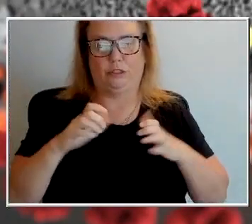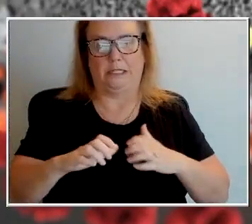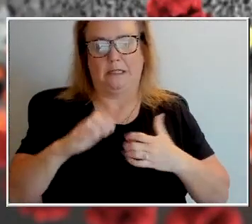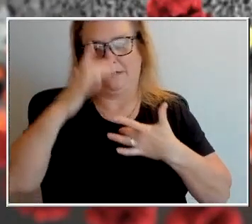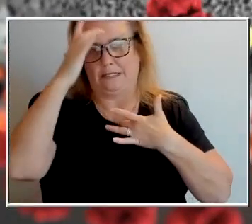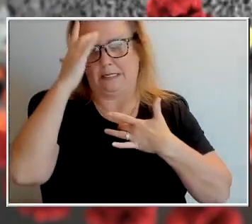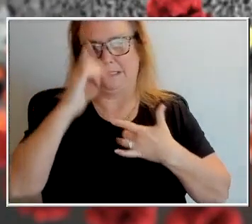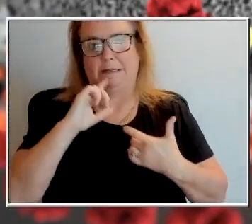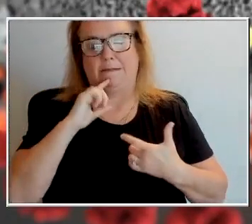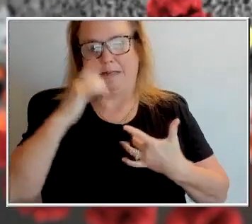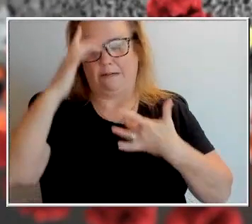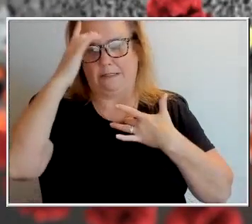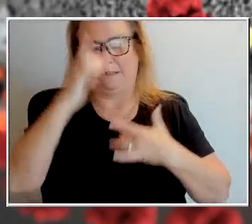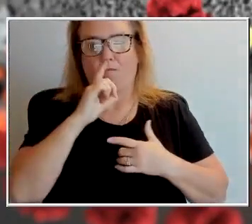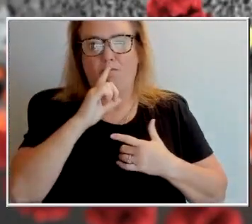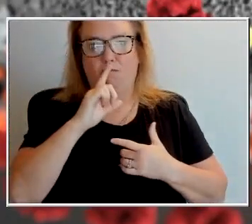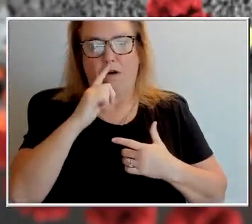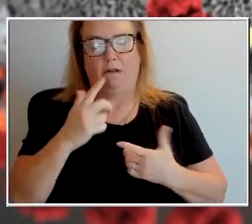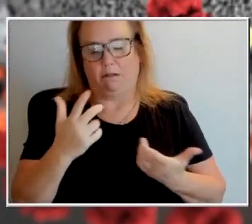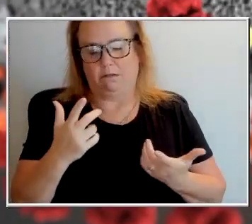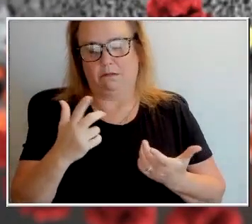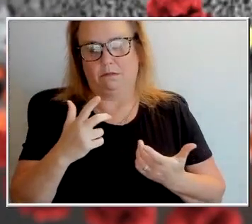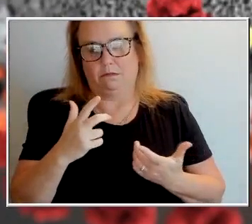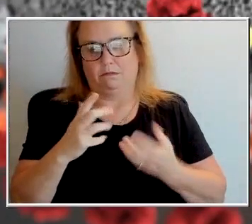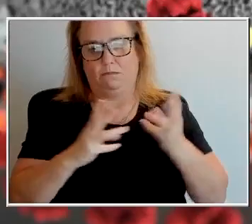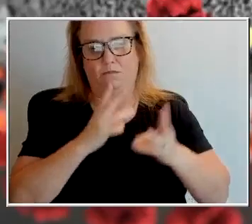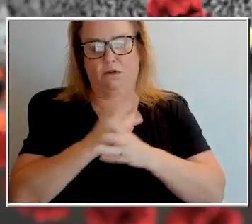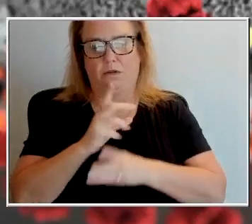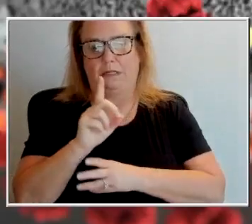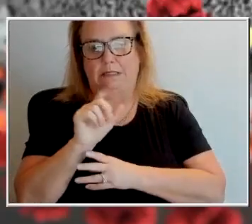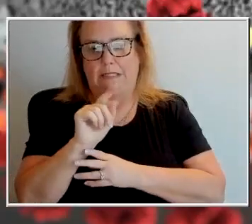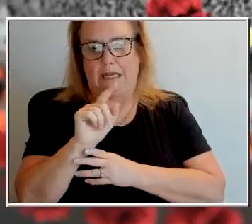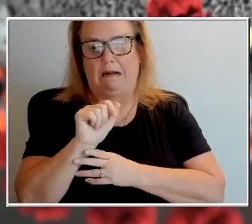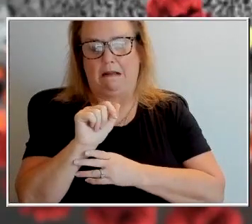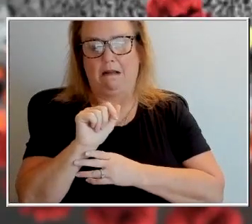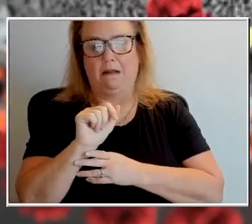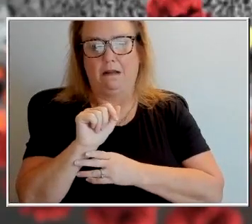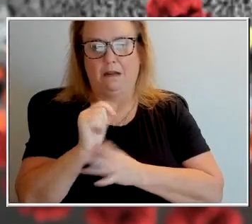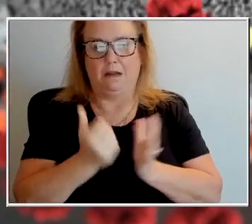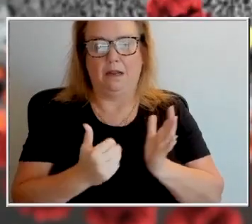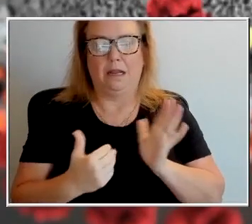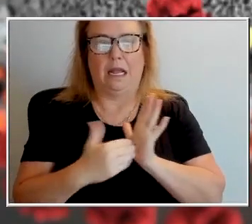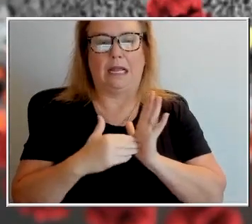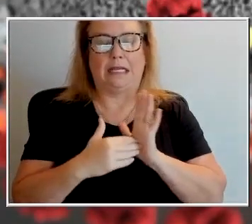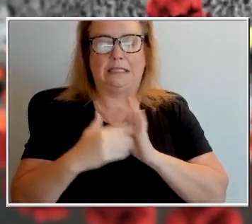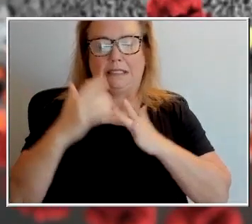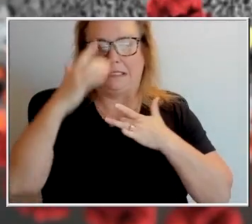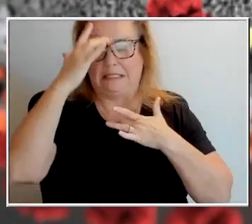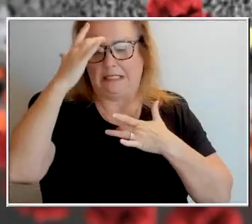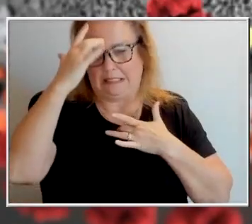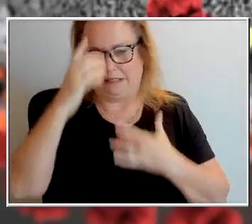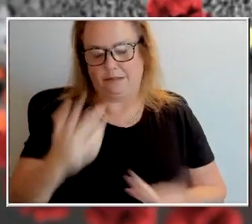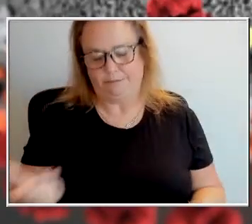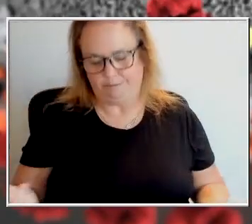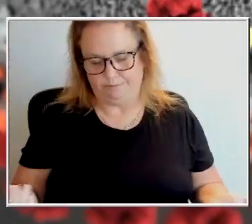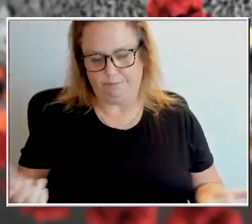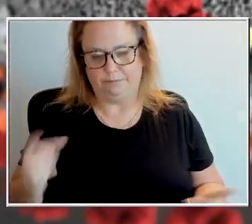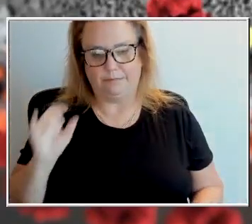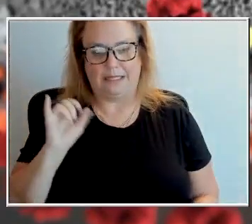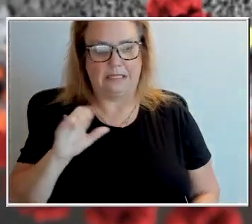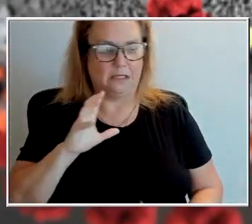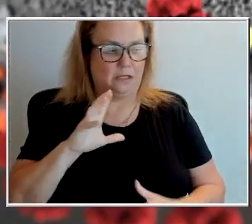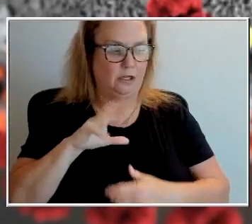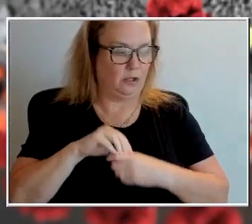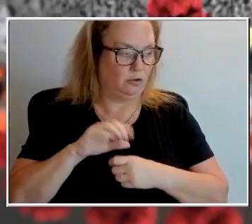severe disease. So we have real-world data on vaccine effectiveness against disease as well. And this includes